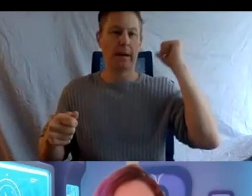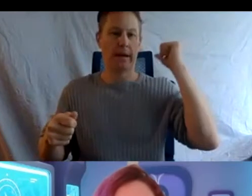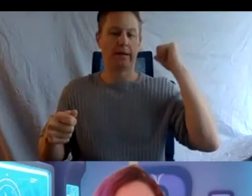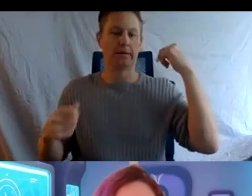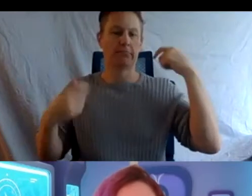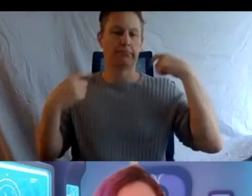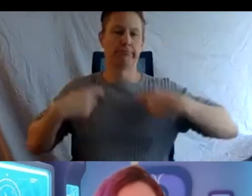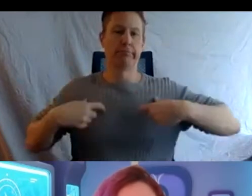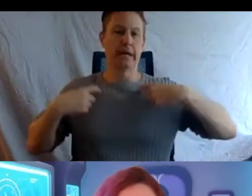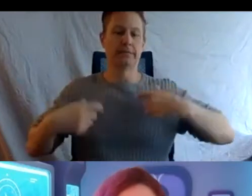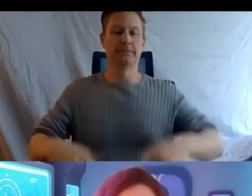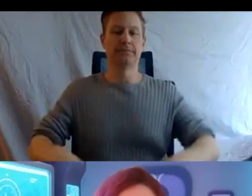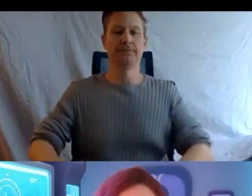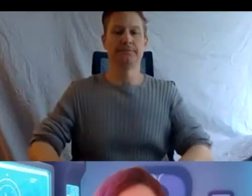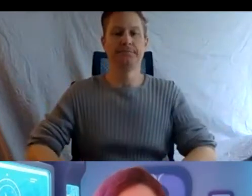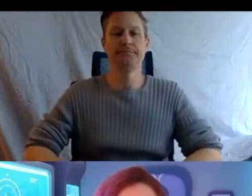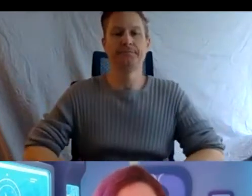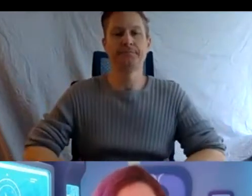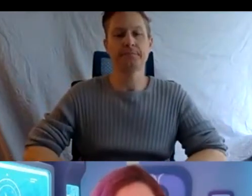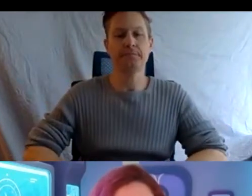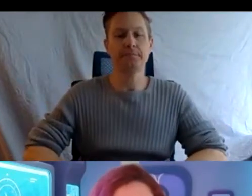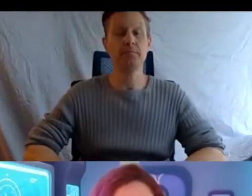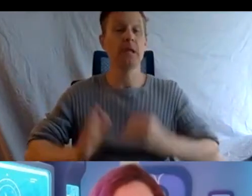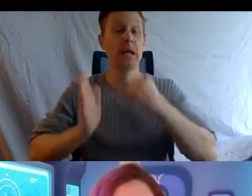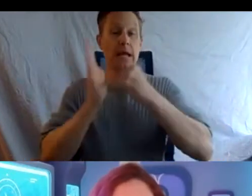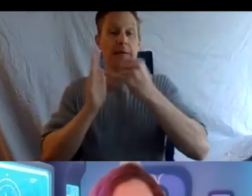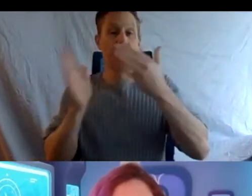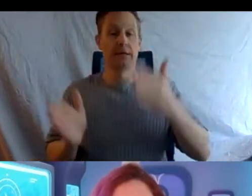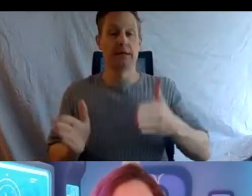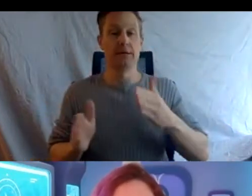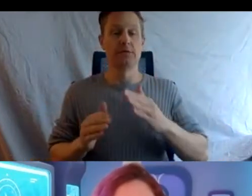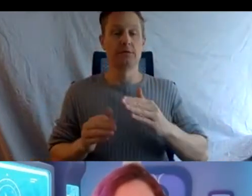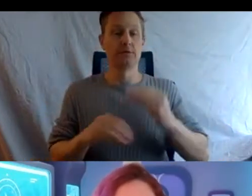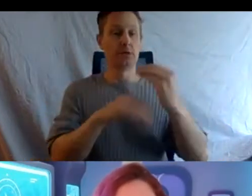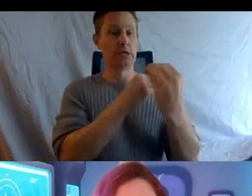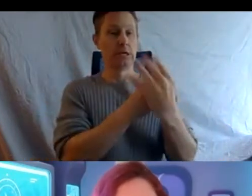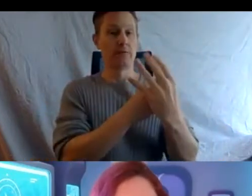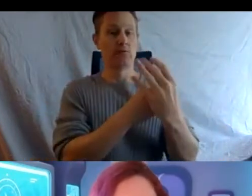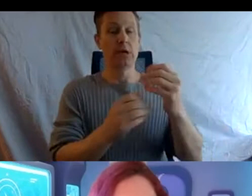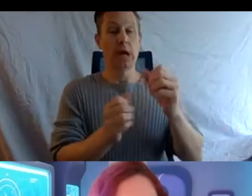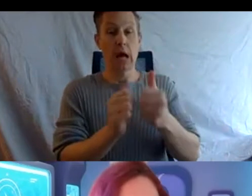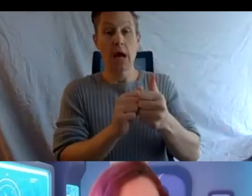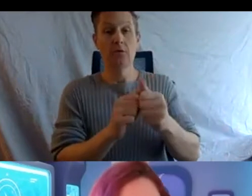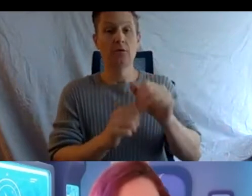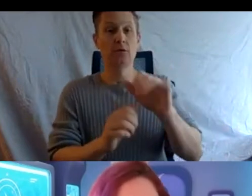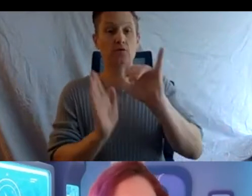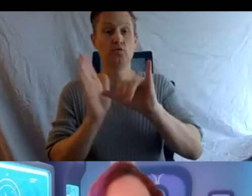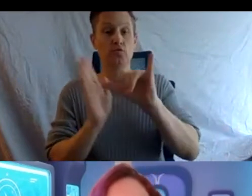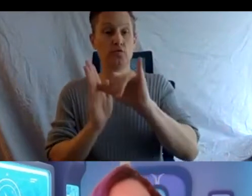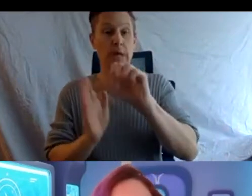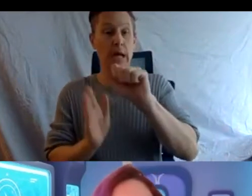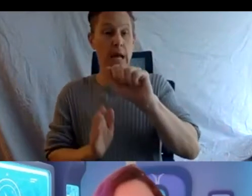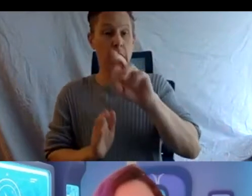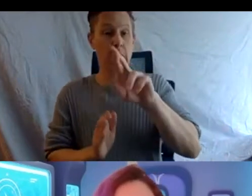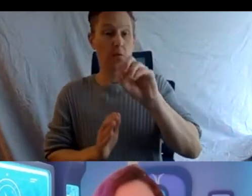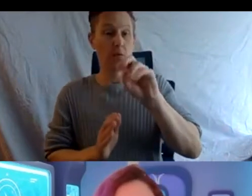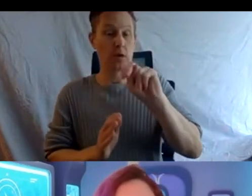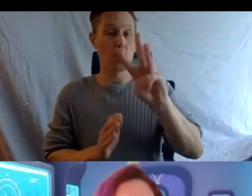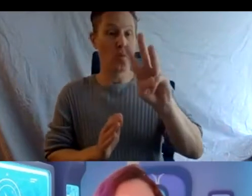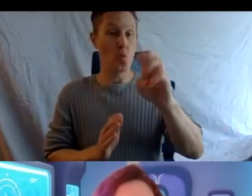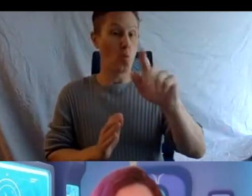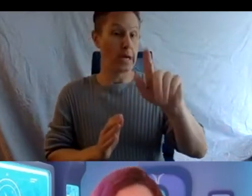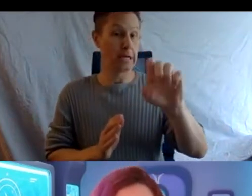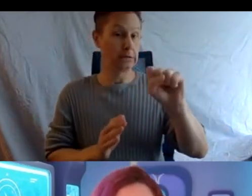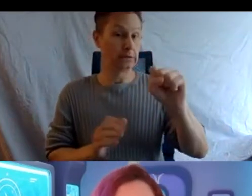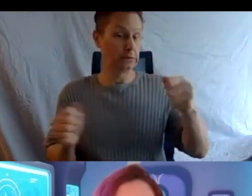from. And the animators took a lot of influence from a YouTuber, Aaron Wheels, who does a